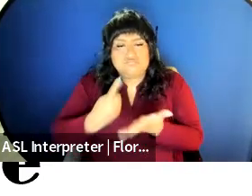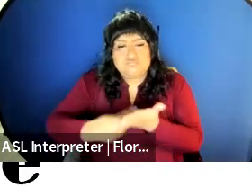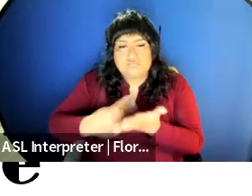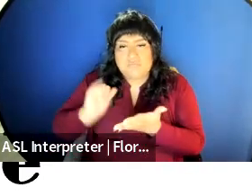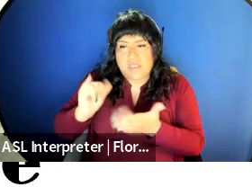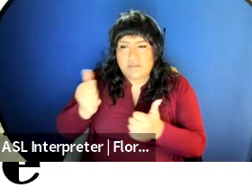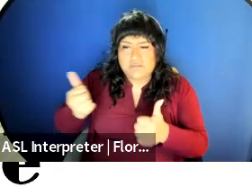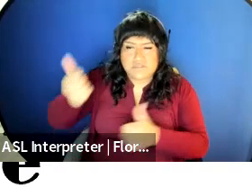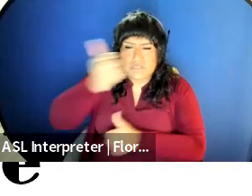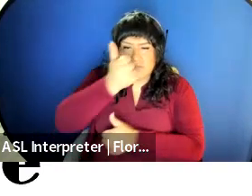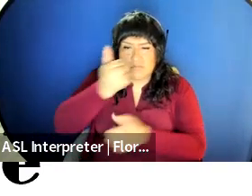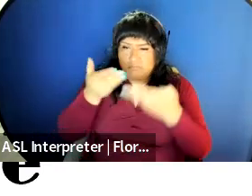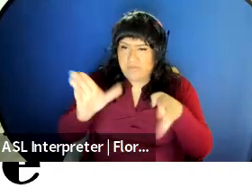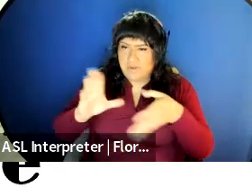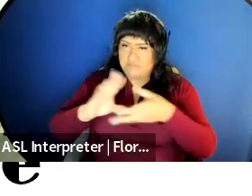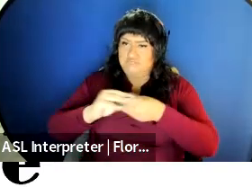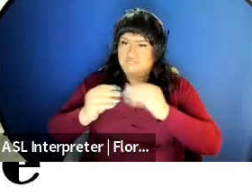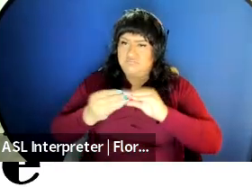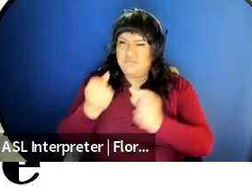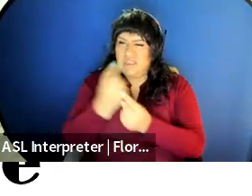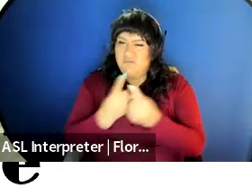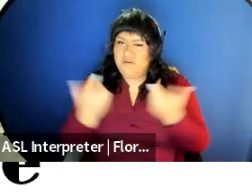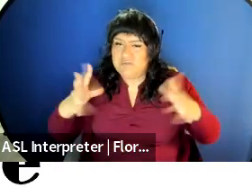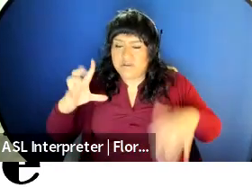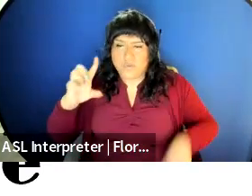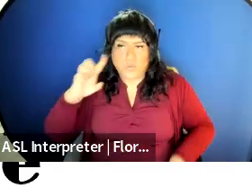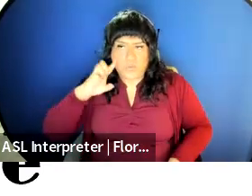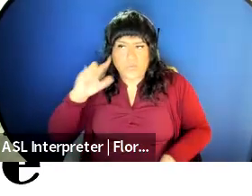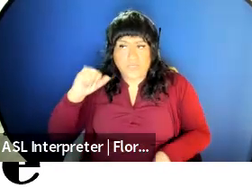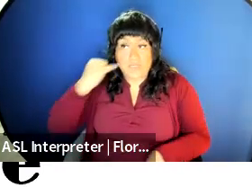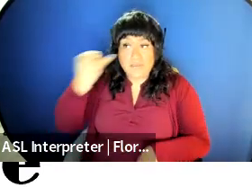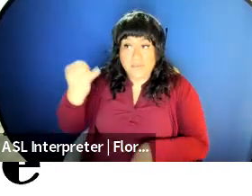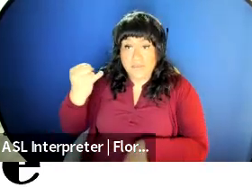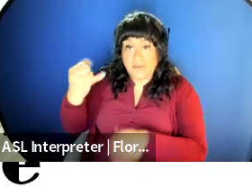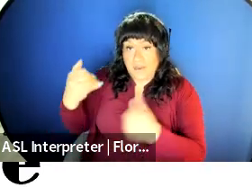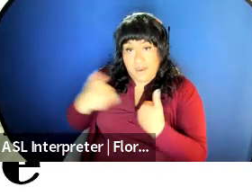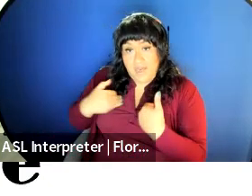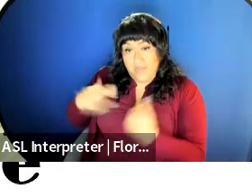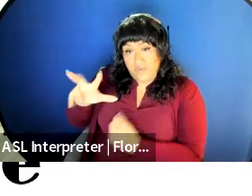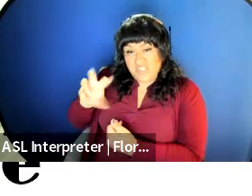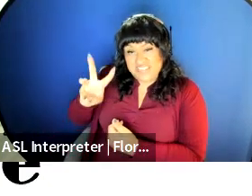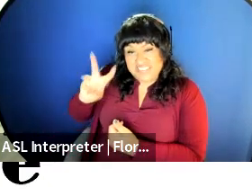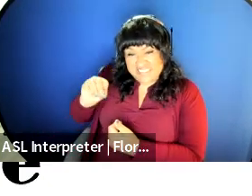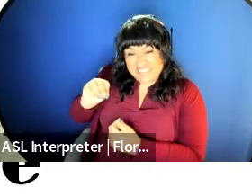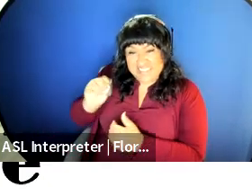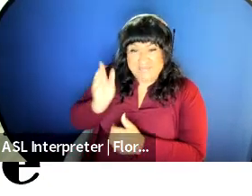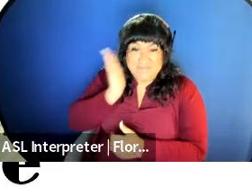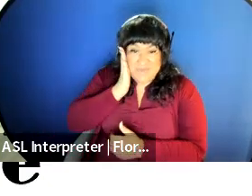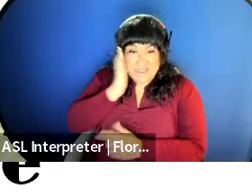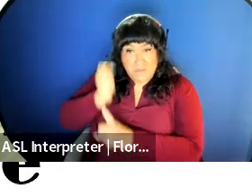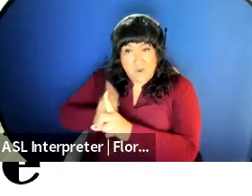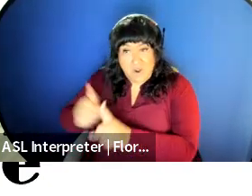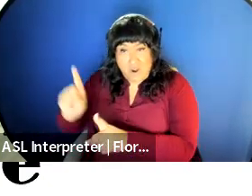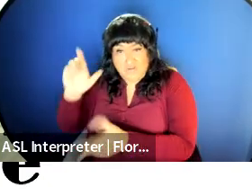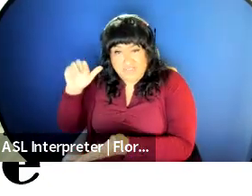narrative. I think pretty well everybody's heard this now, that this notion that there were 360 beds per 100,000 in state